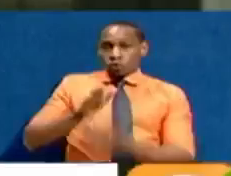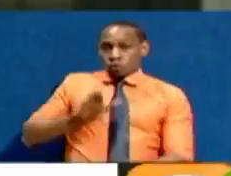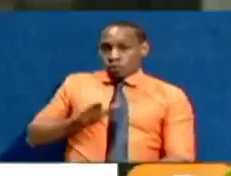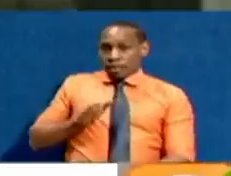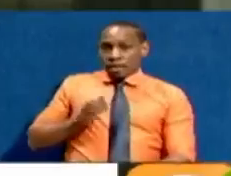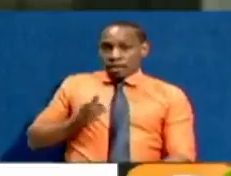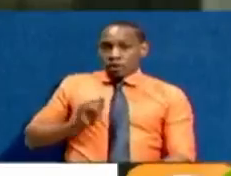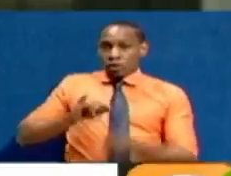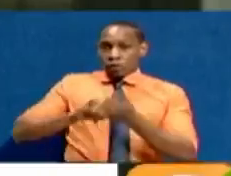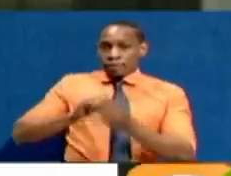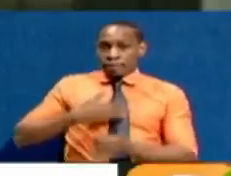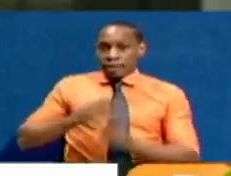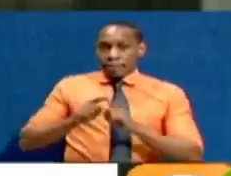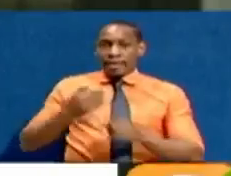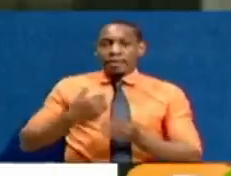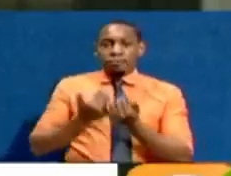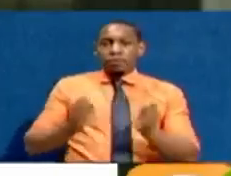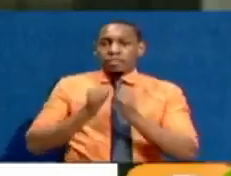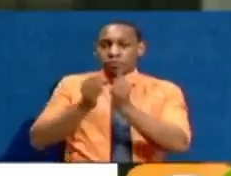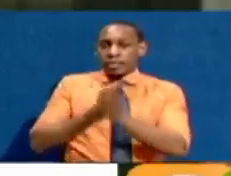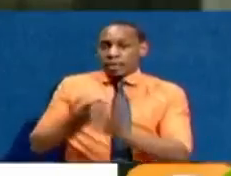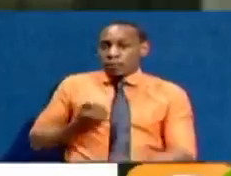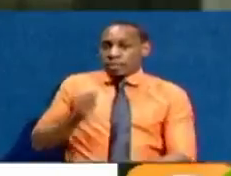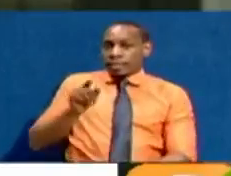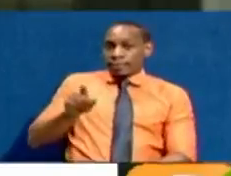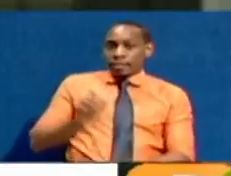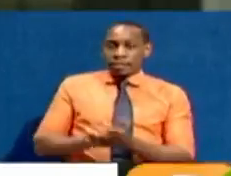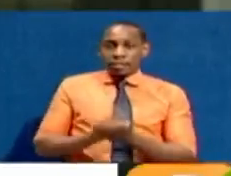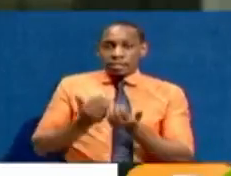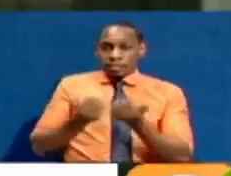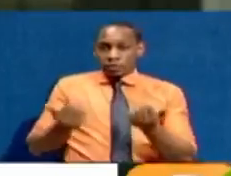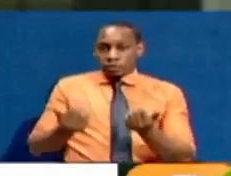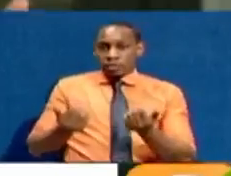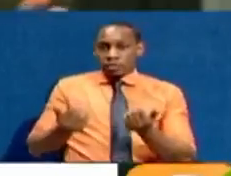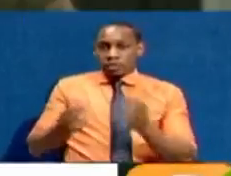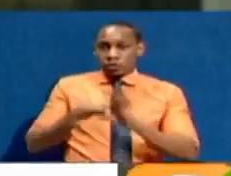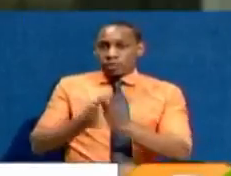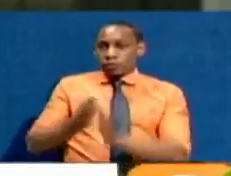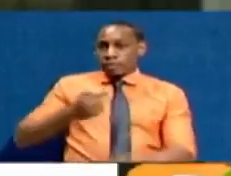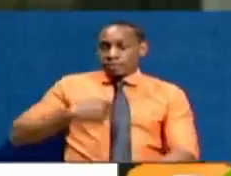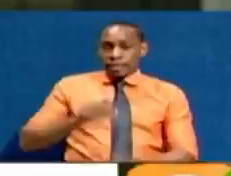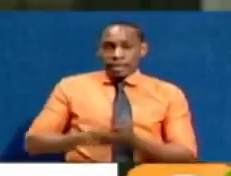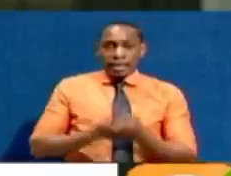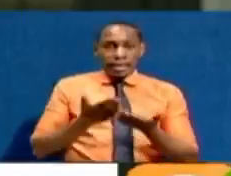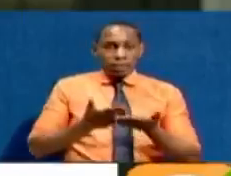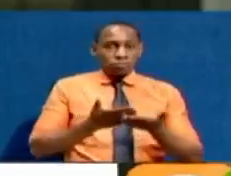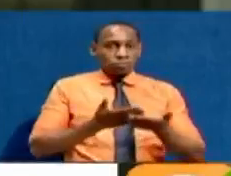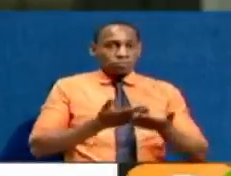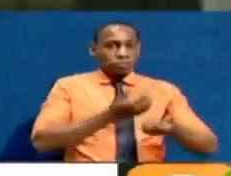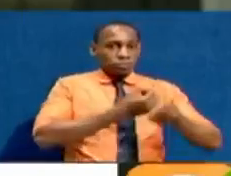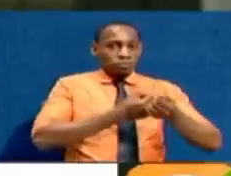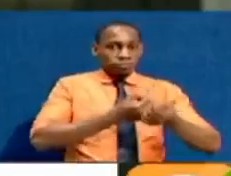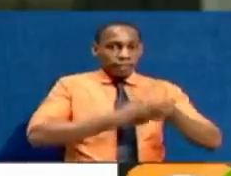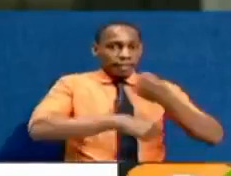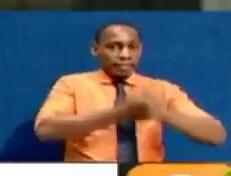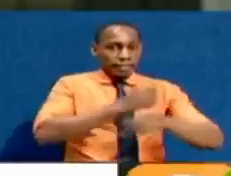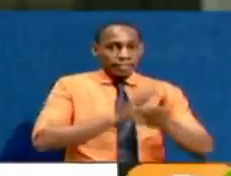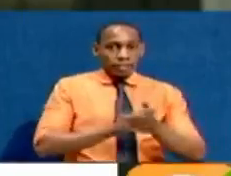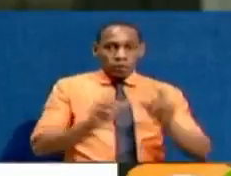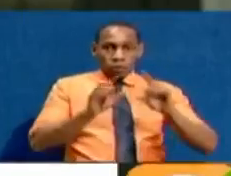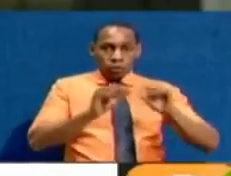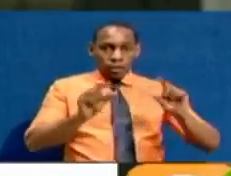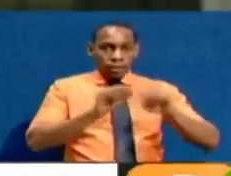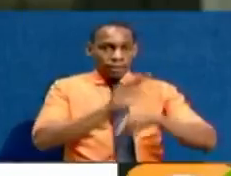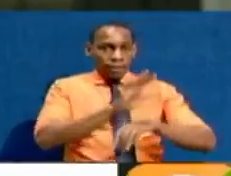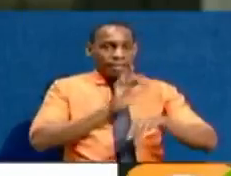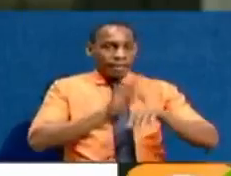is not my wife, but I have children with her. Children are with me. So you are acting them by your